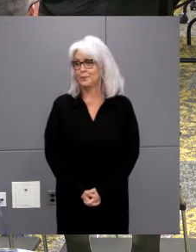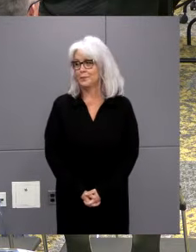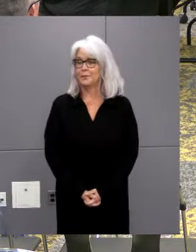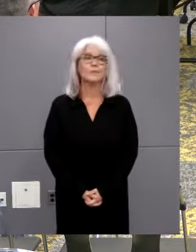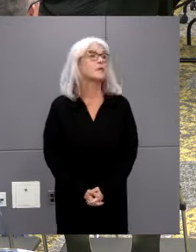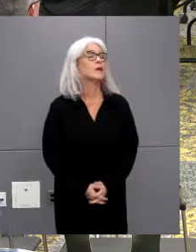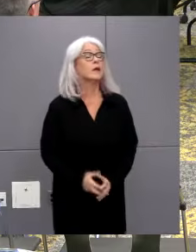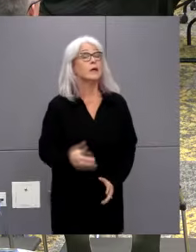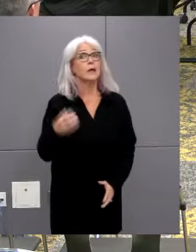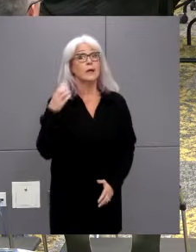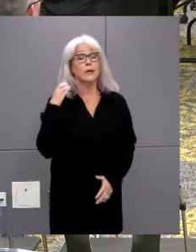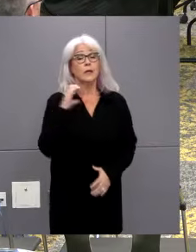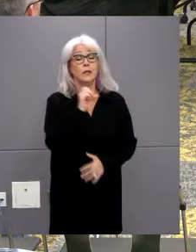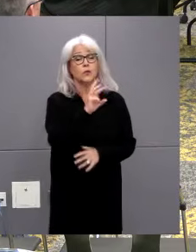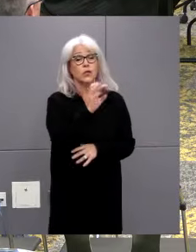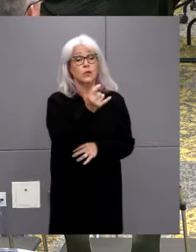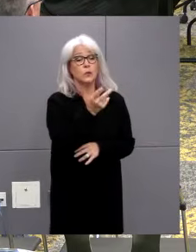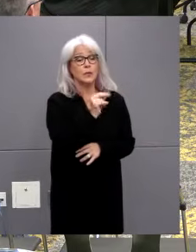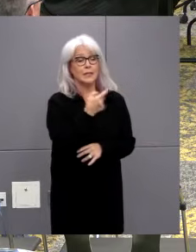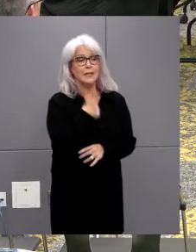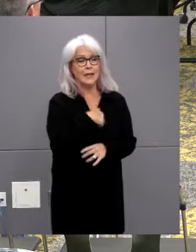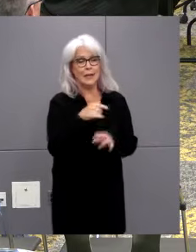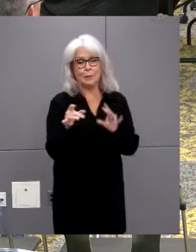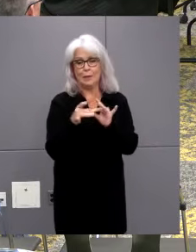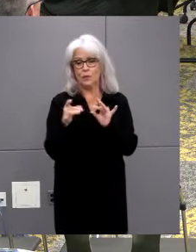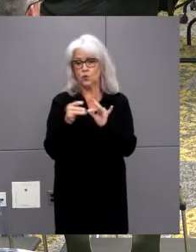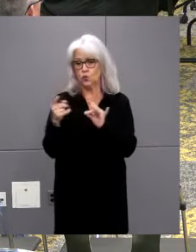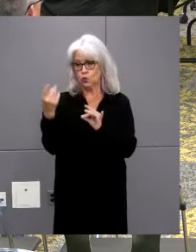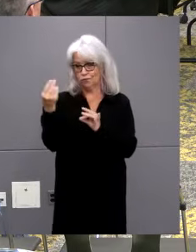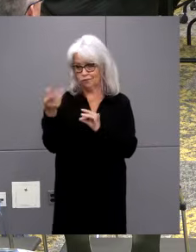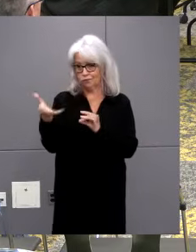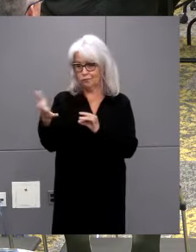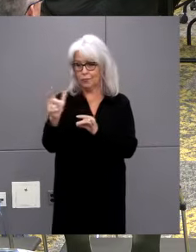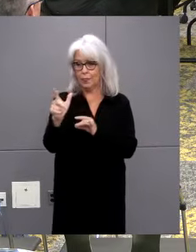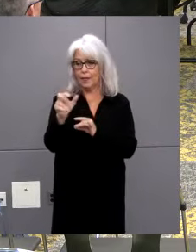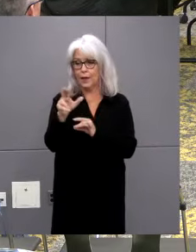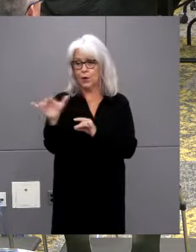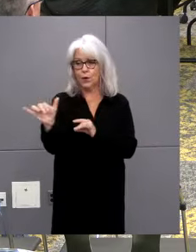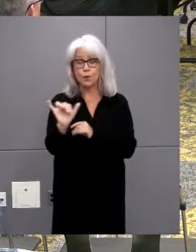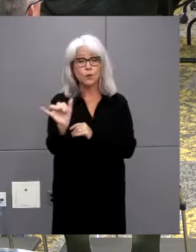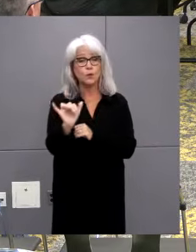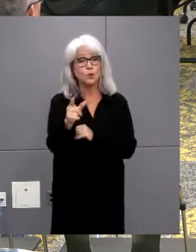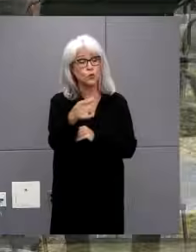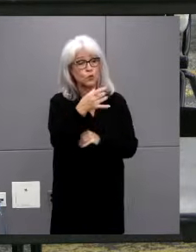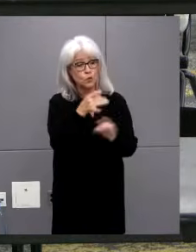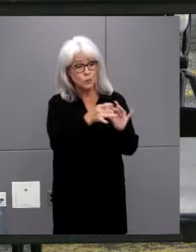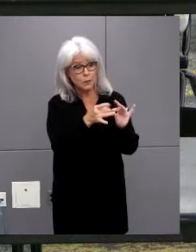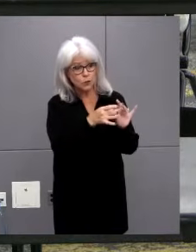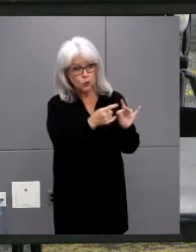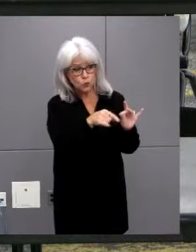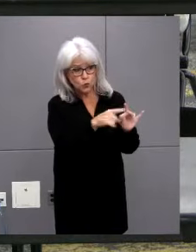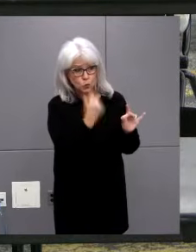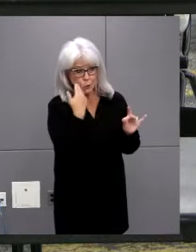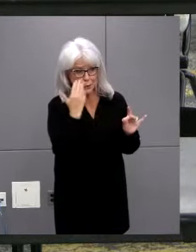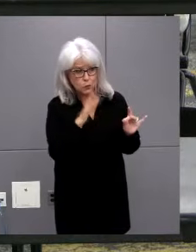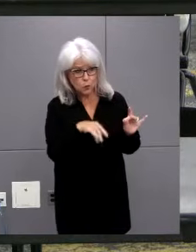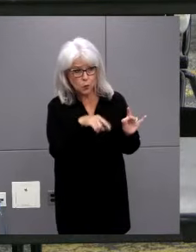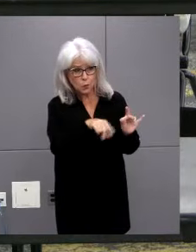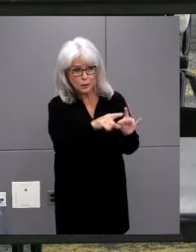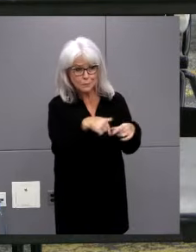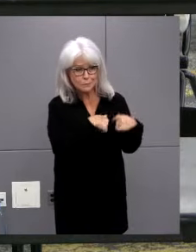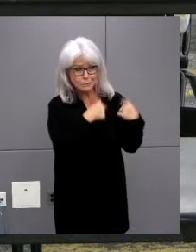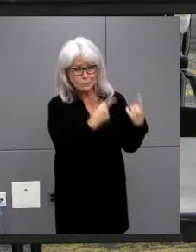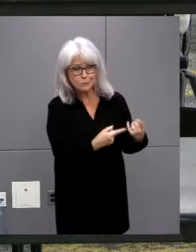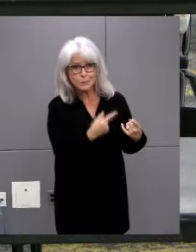Chairman Swanson, and I mentioned it to Larry as well, but you mentioned that you weren't aware that that this has been